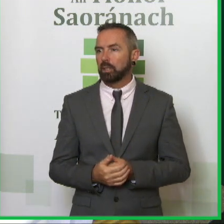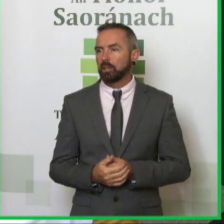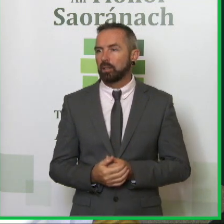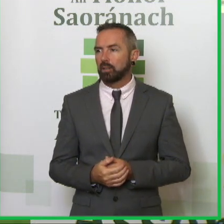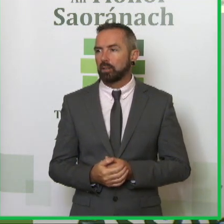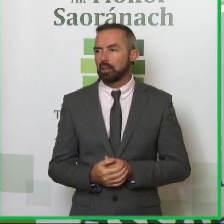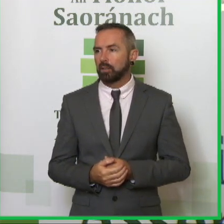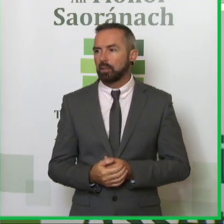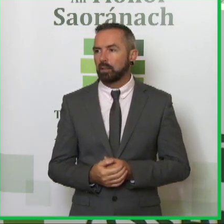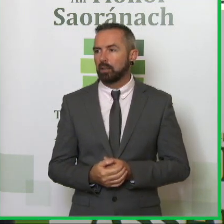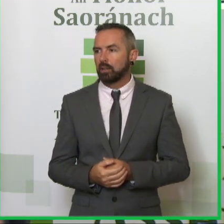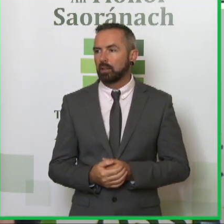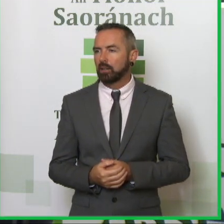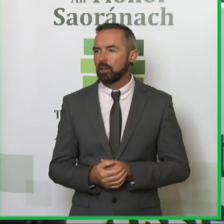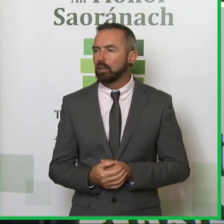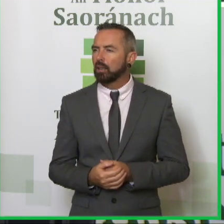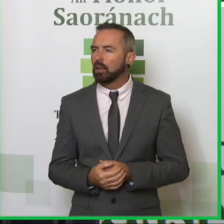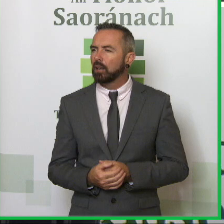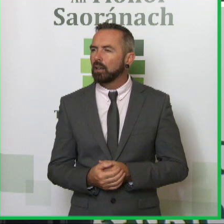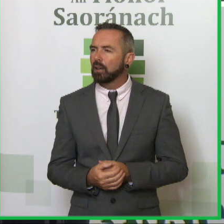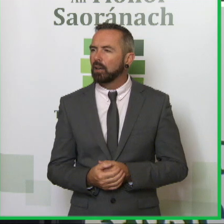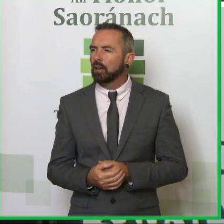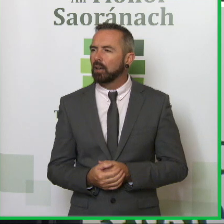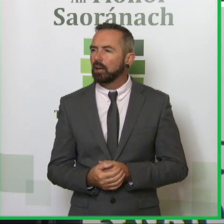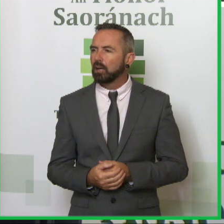a type.